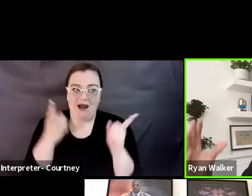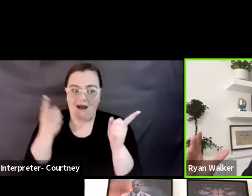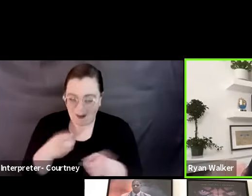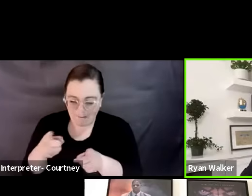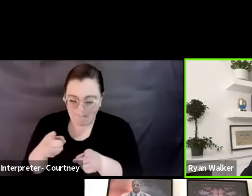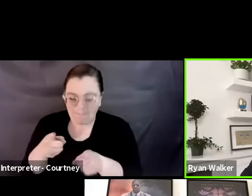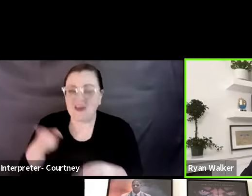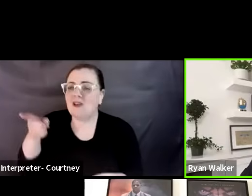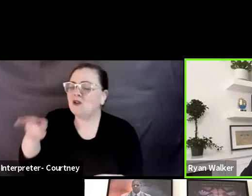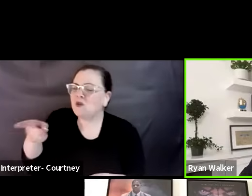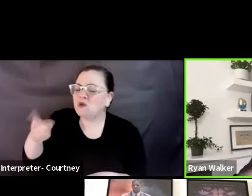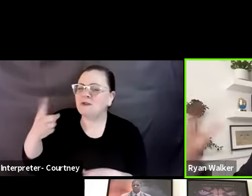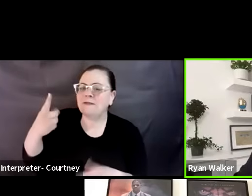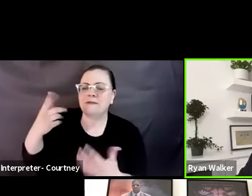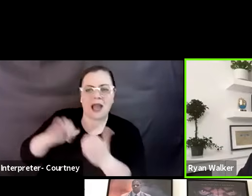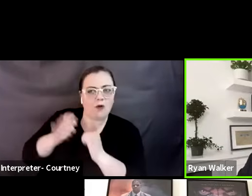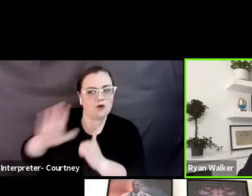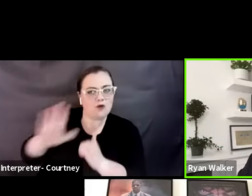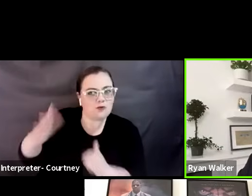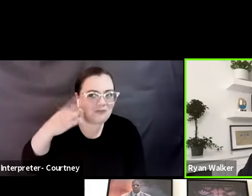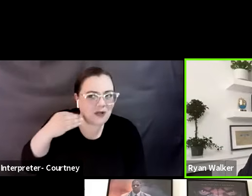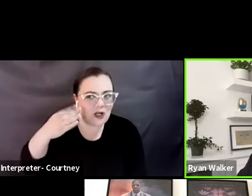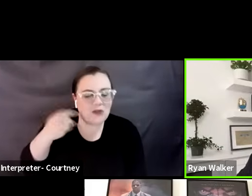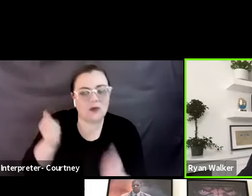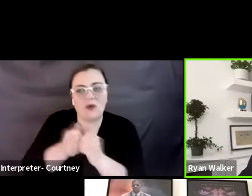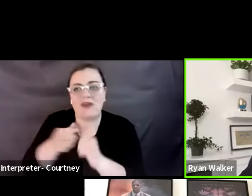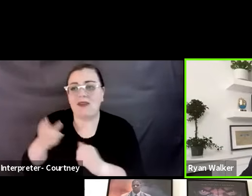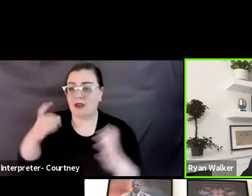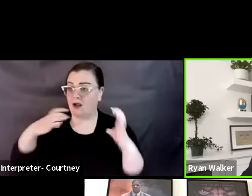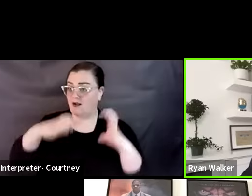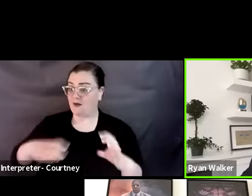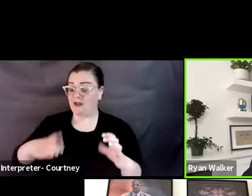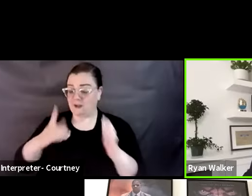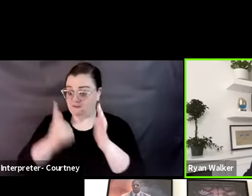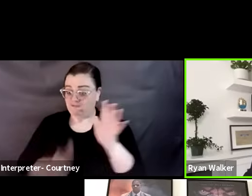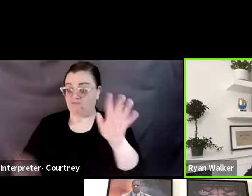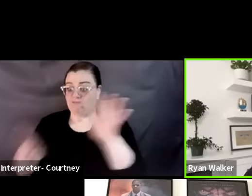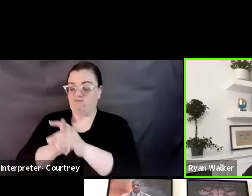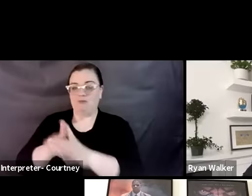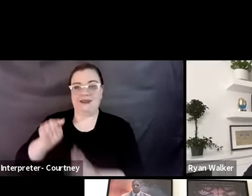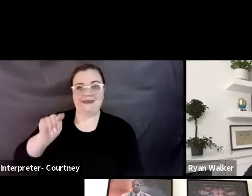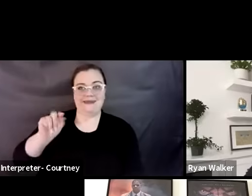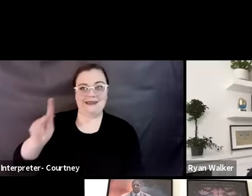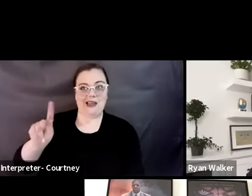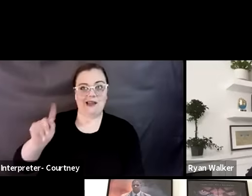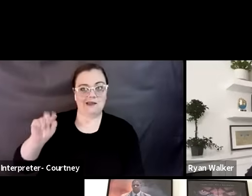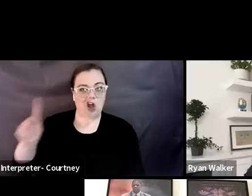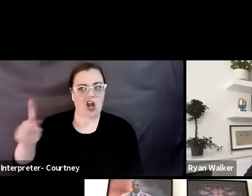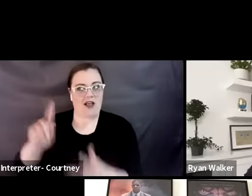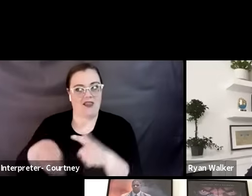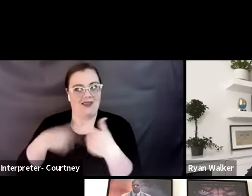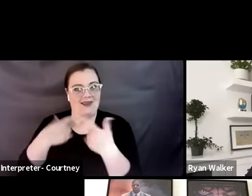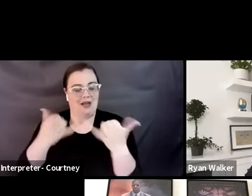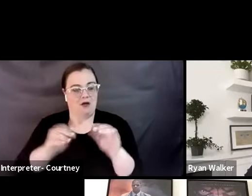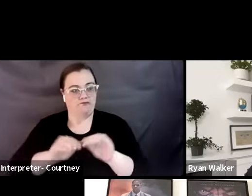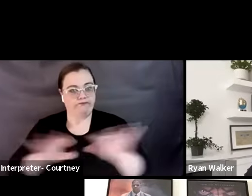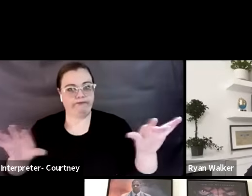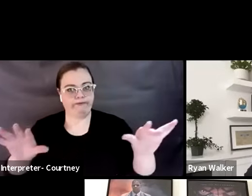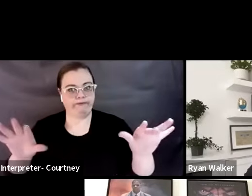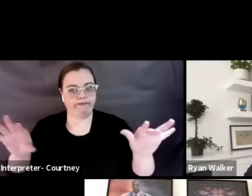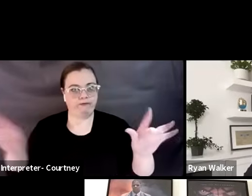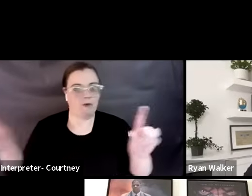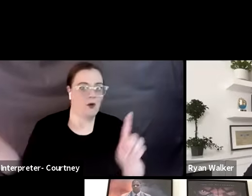pop up on TikTok and now suddenly are in the public eye in the masses. Oh, it's a blast. It's a